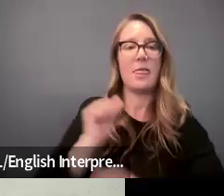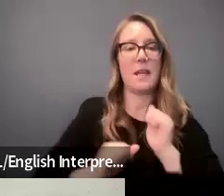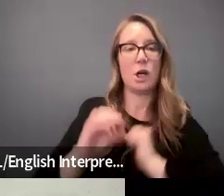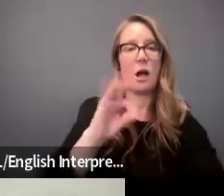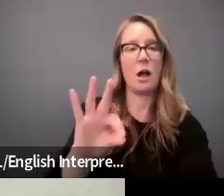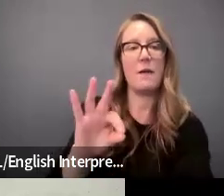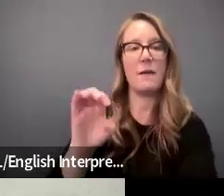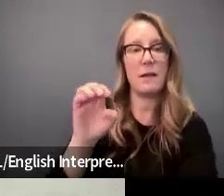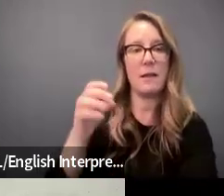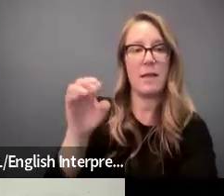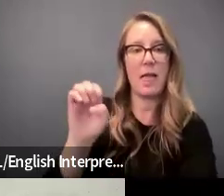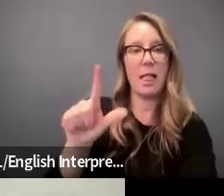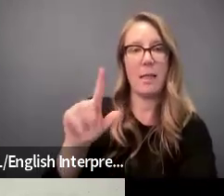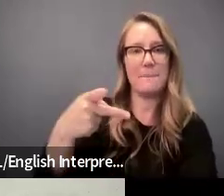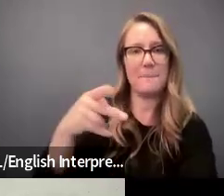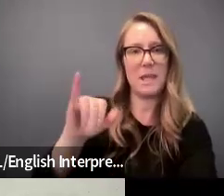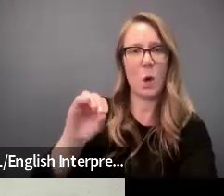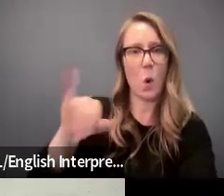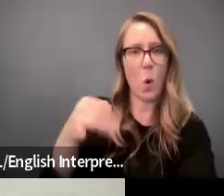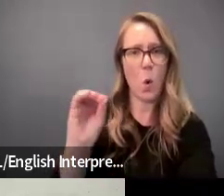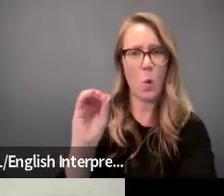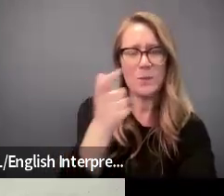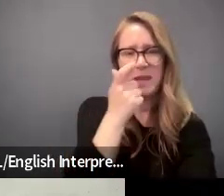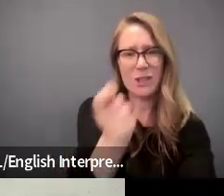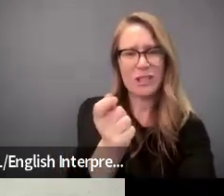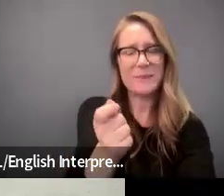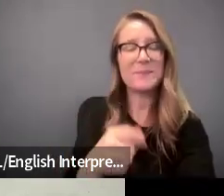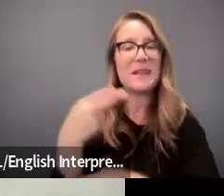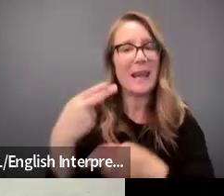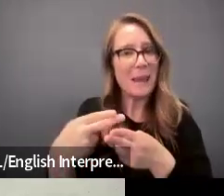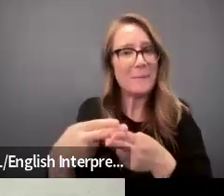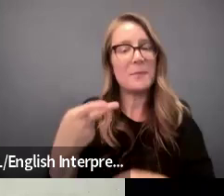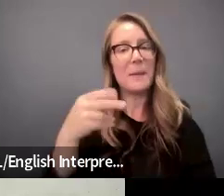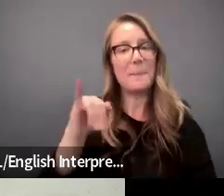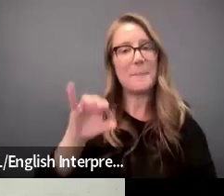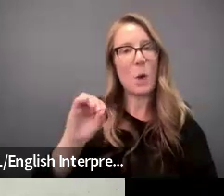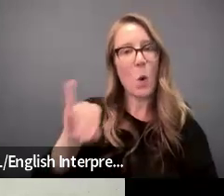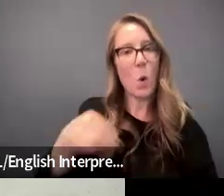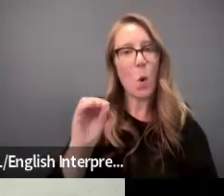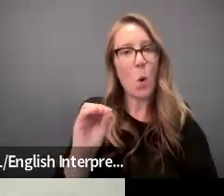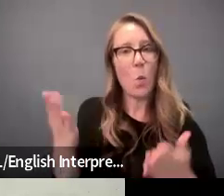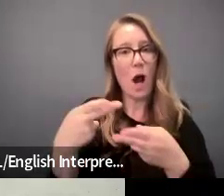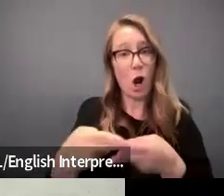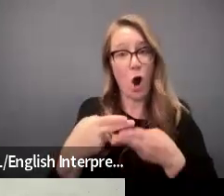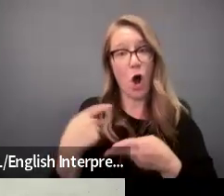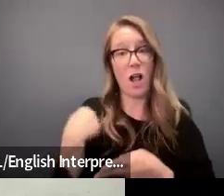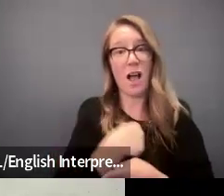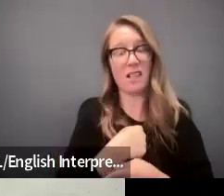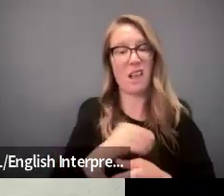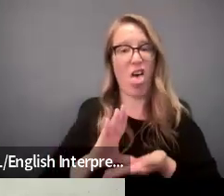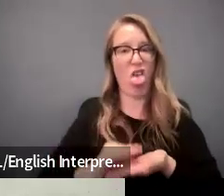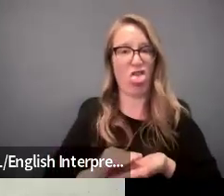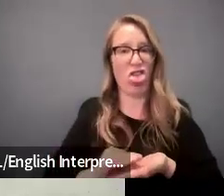Piojo. I thought that was really interesting. So did some research that they named it Piojo because Piojo is what they called us. It was a